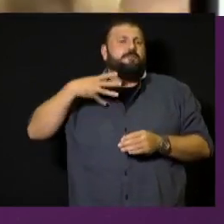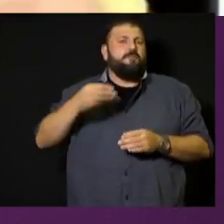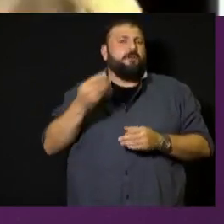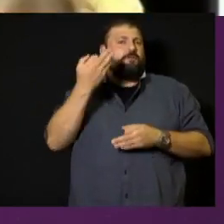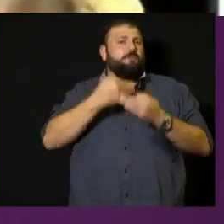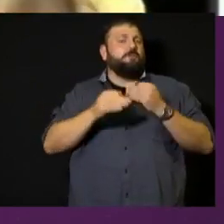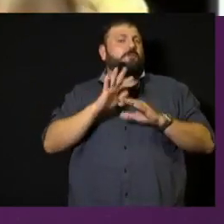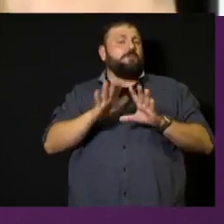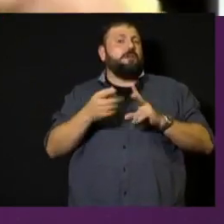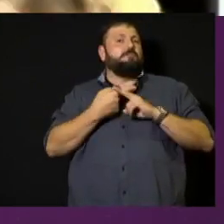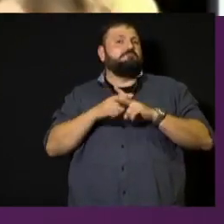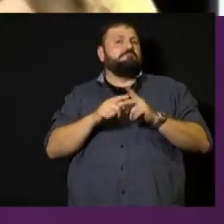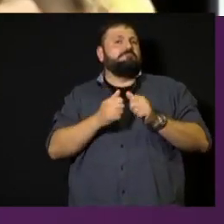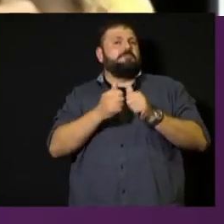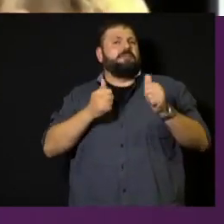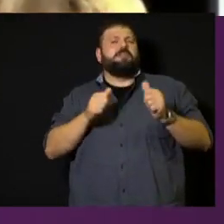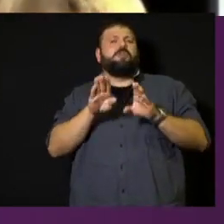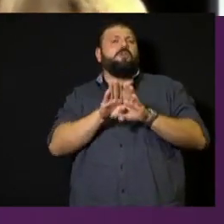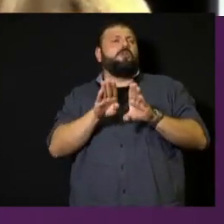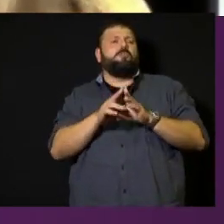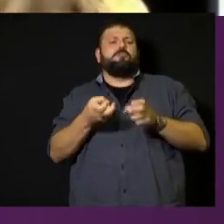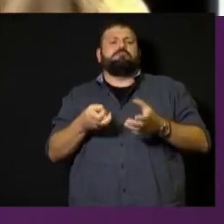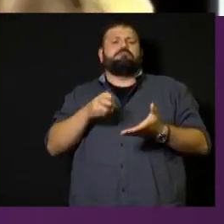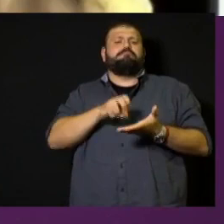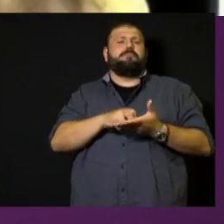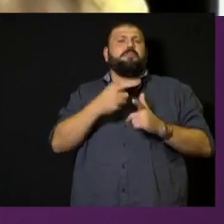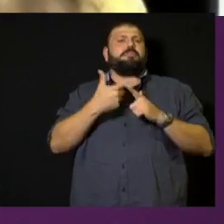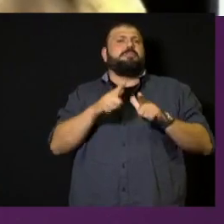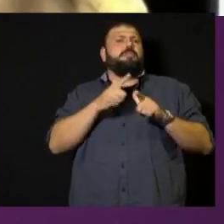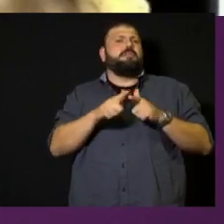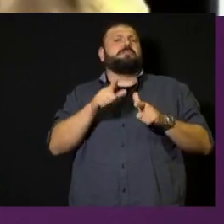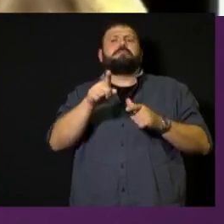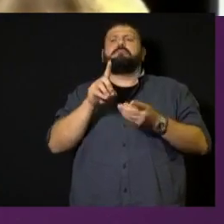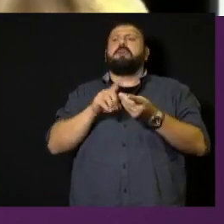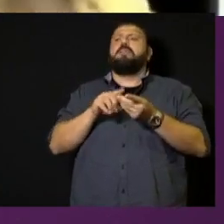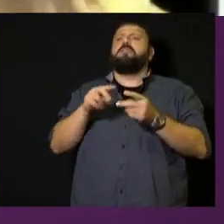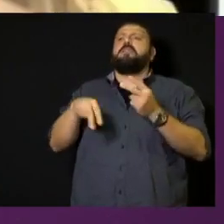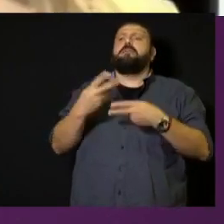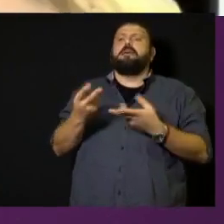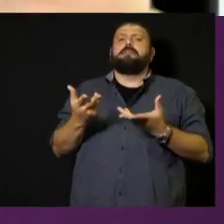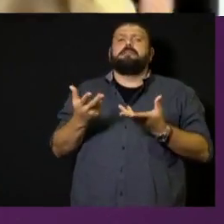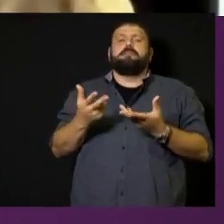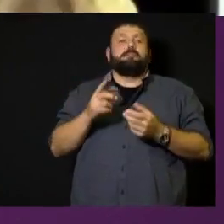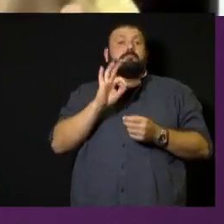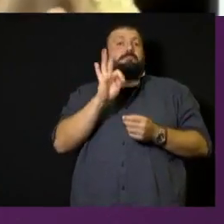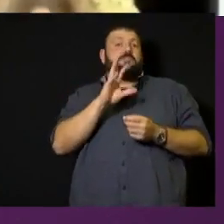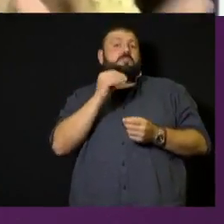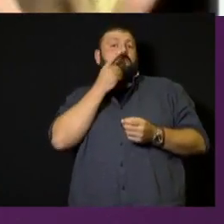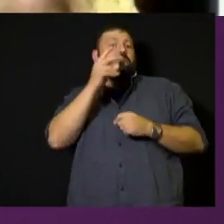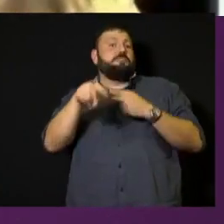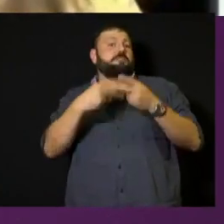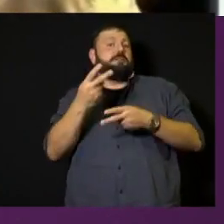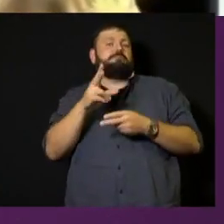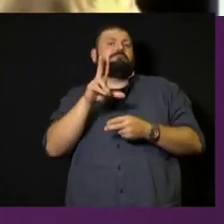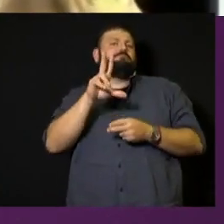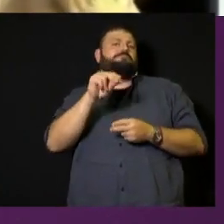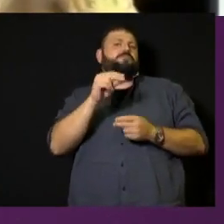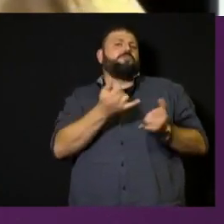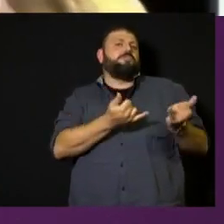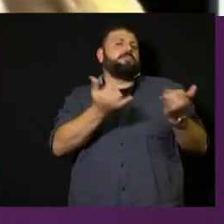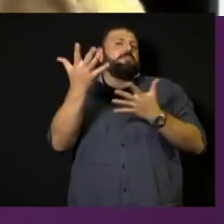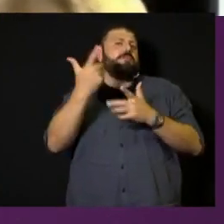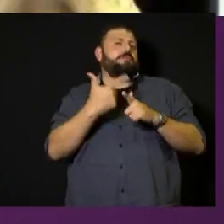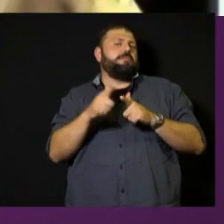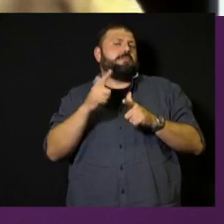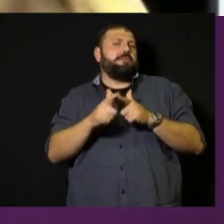walk. Is like the taxi and tell him where do you want to go. So anything in